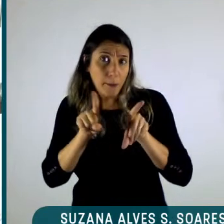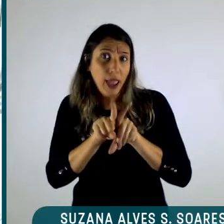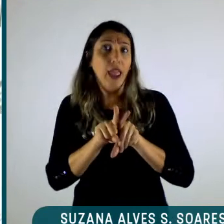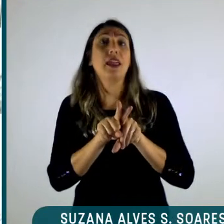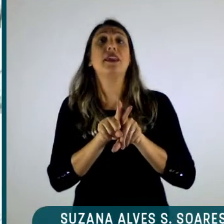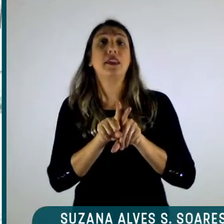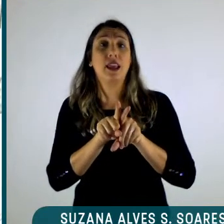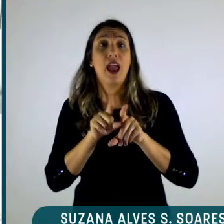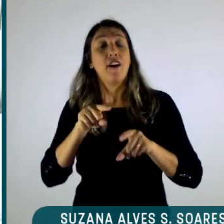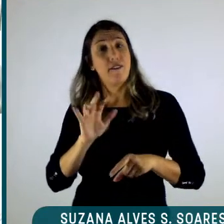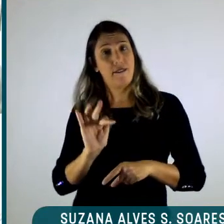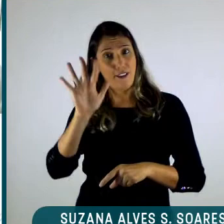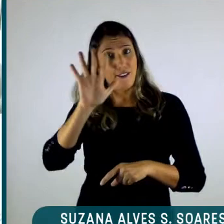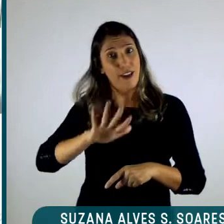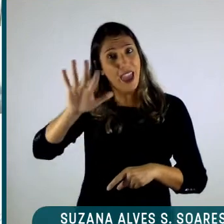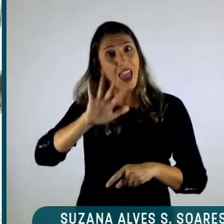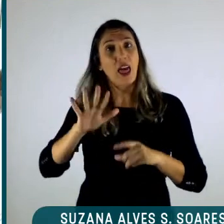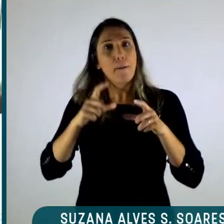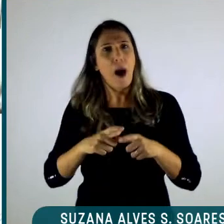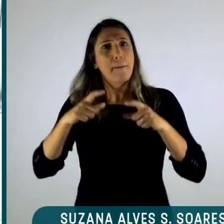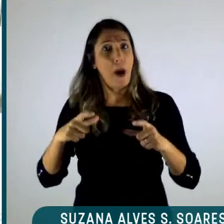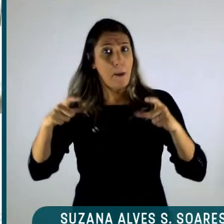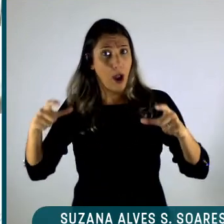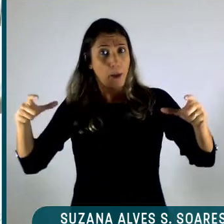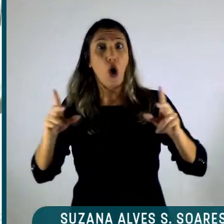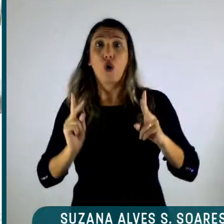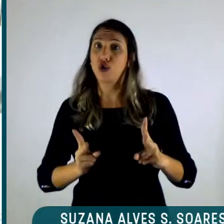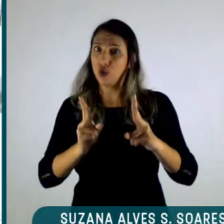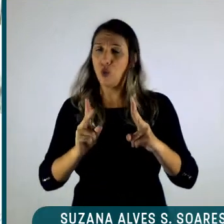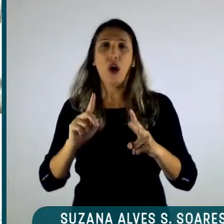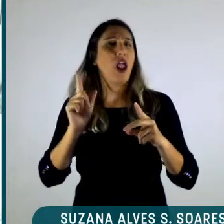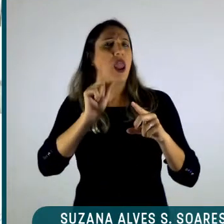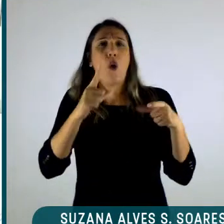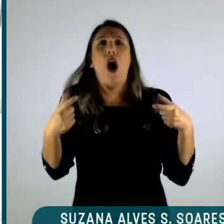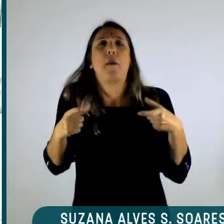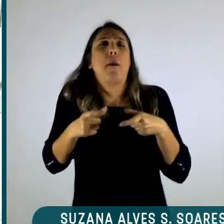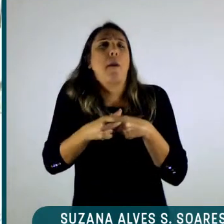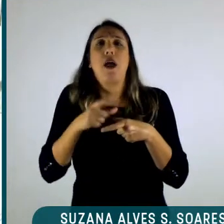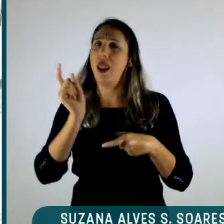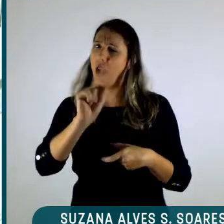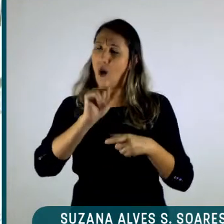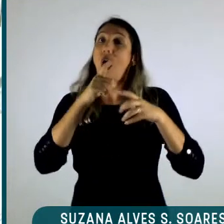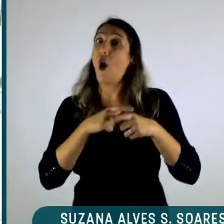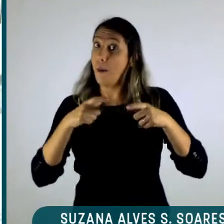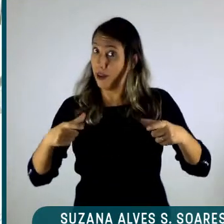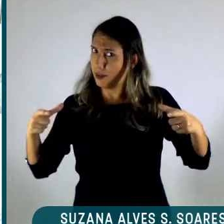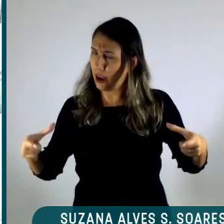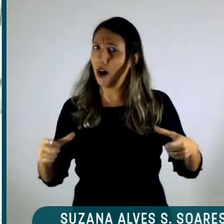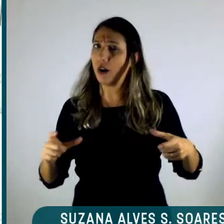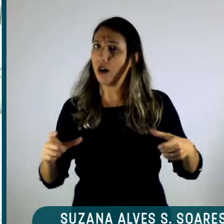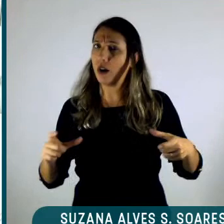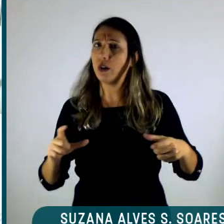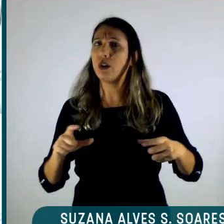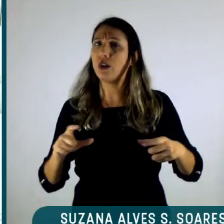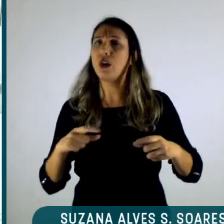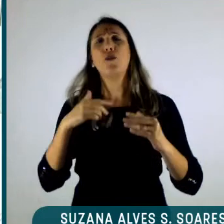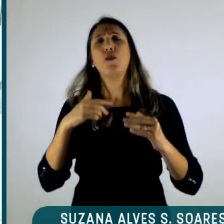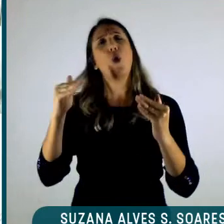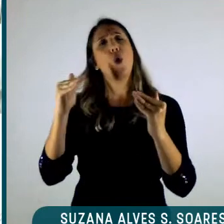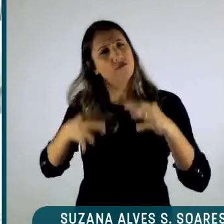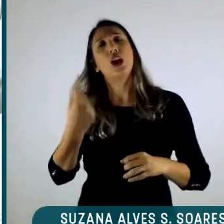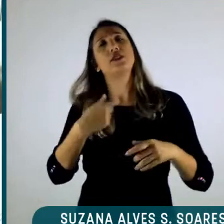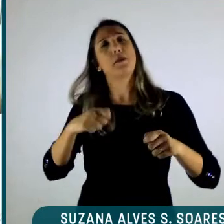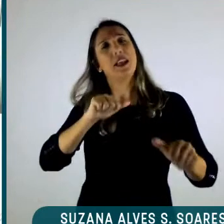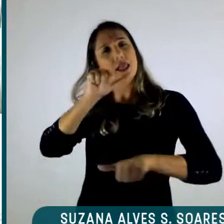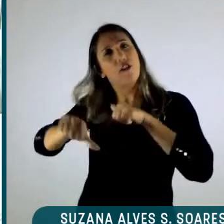Paulo, but also in Rio. And those slums, they are increasing in size, they are not decreasing. So I fully agree